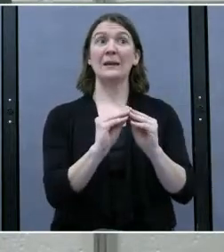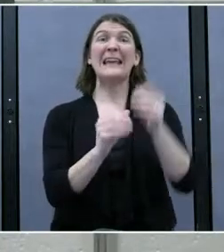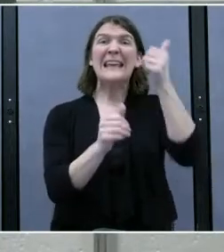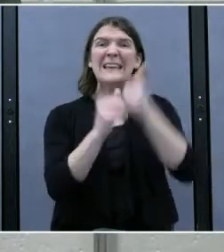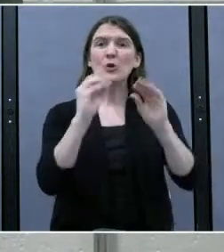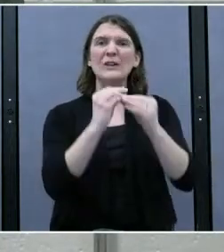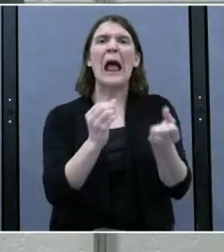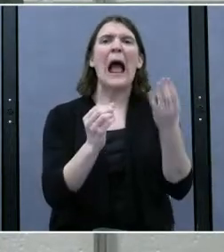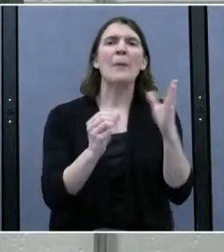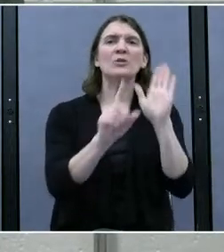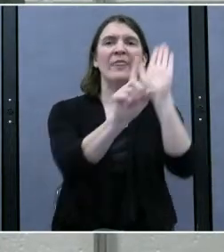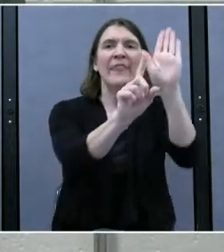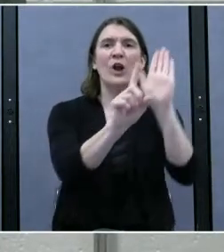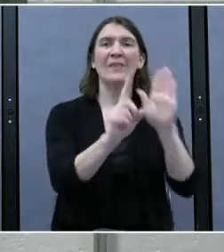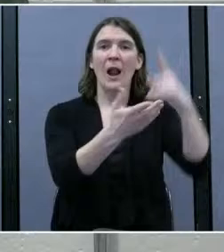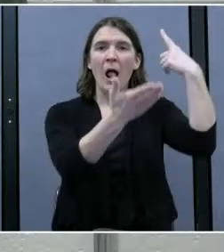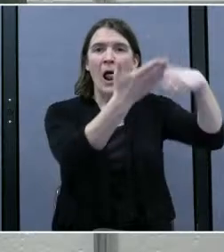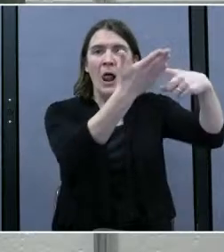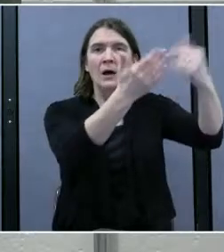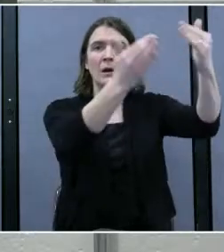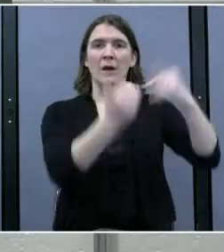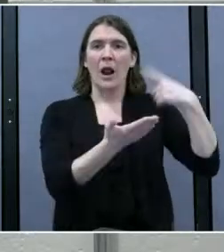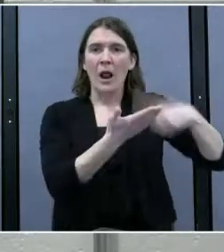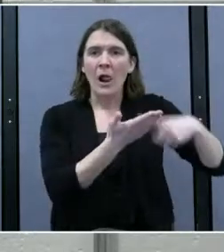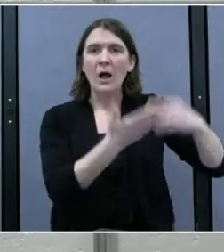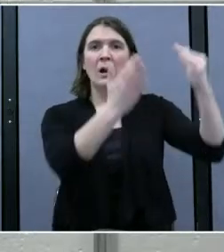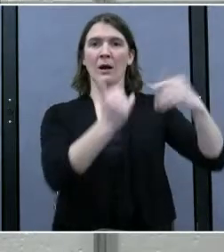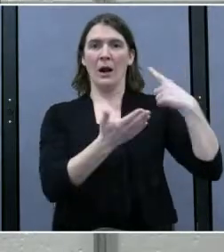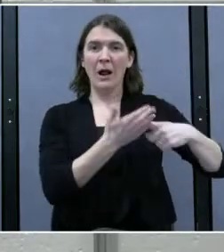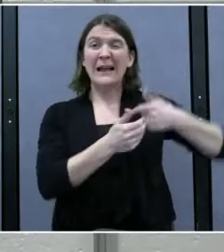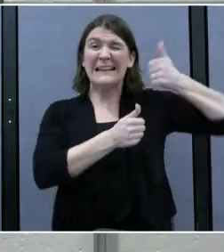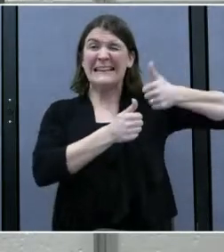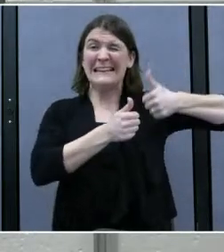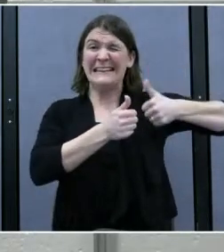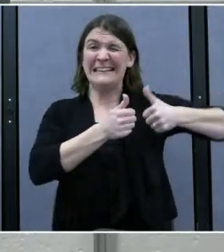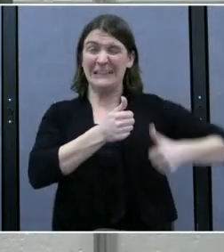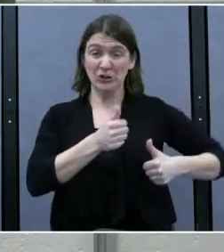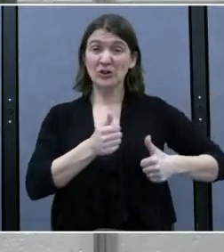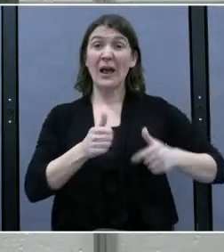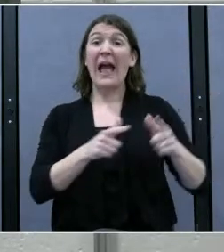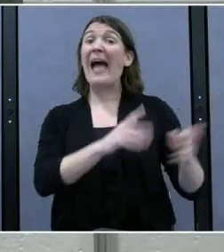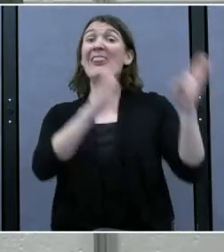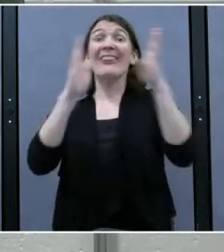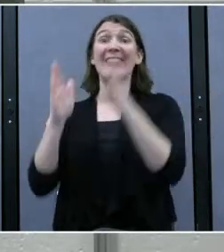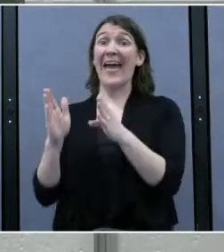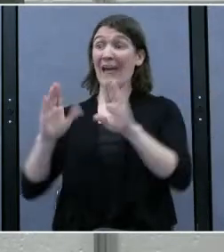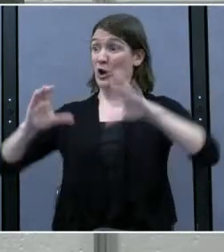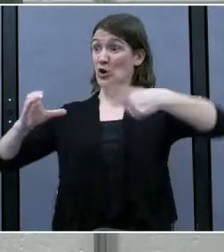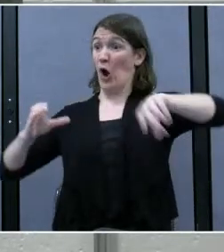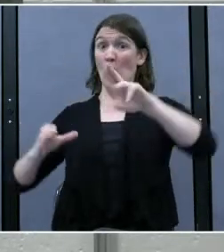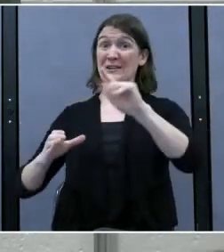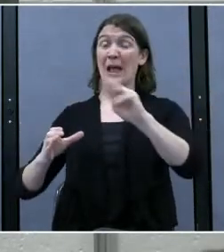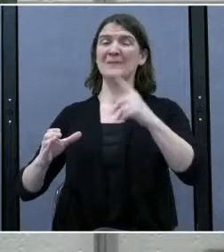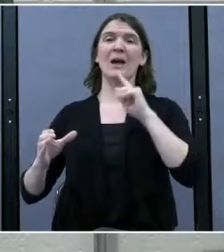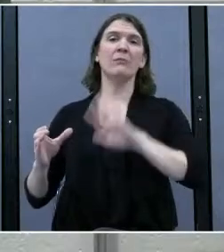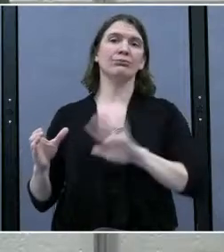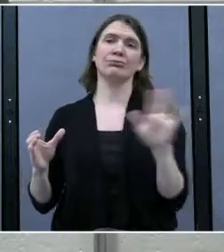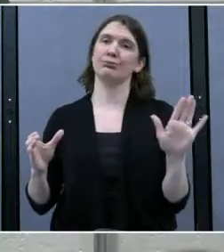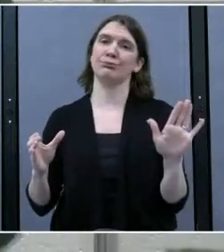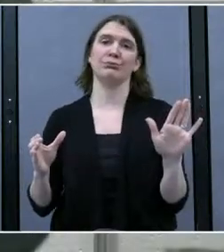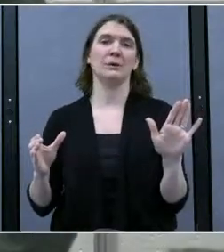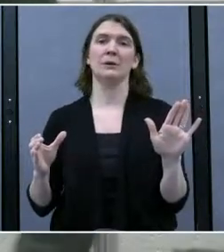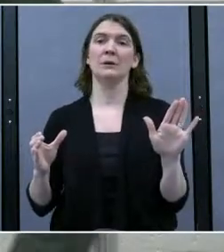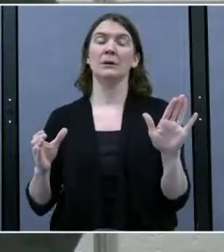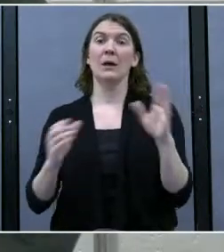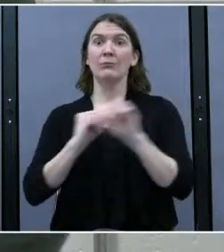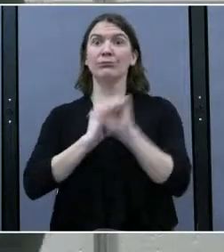individual organization would get. And town meeting voted as a group to form the Human